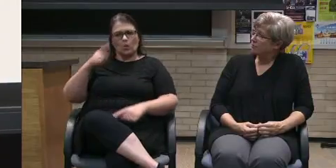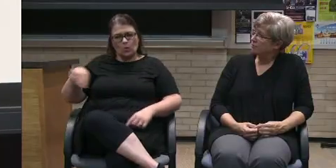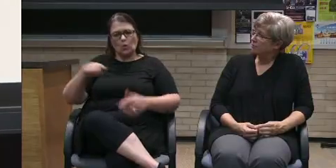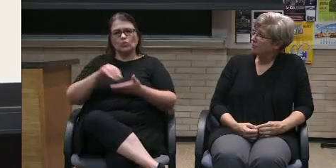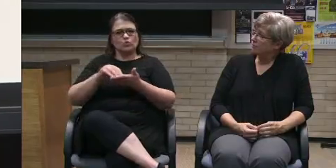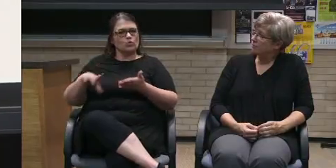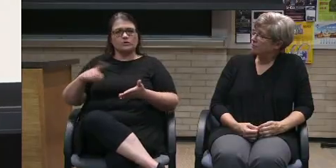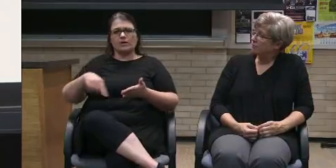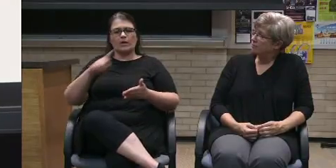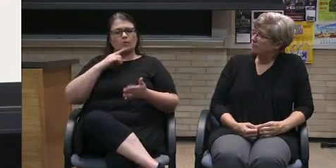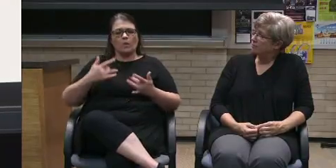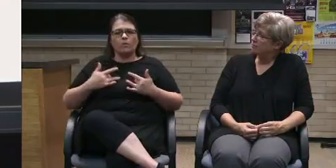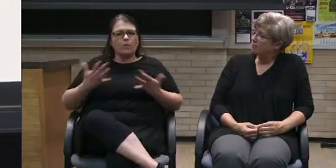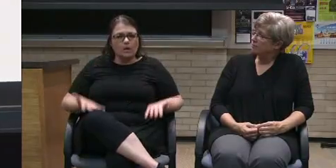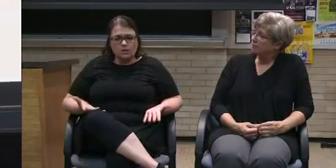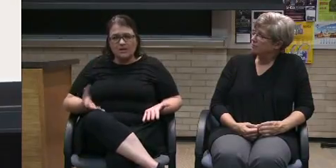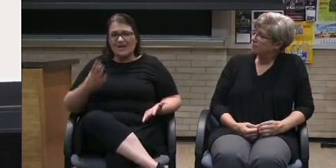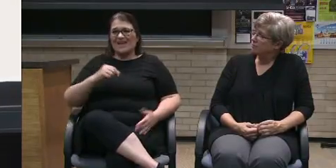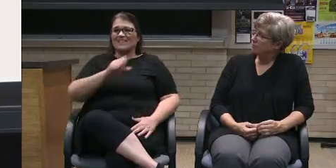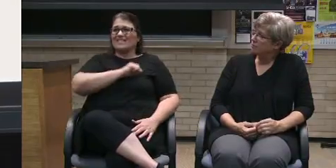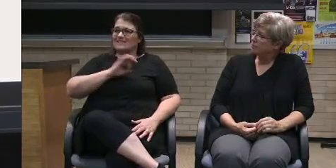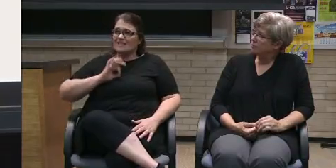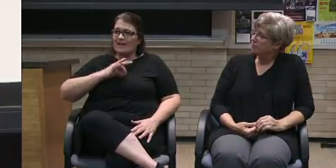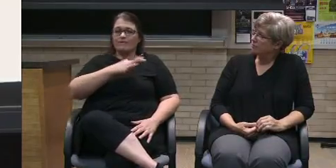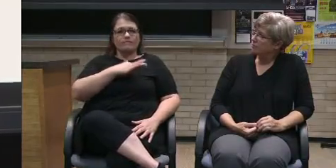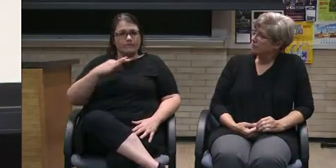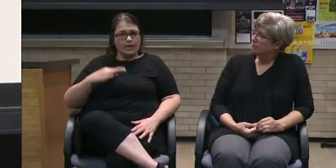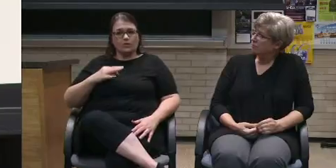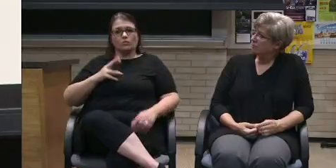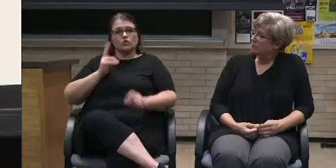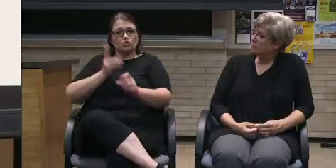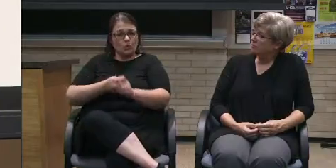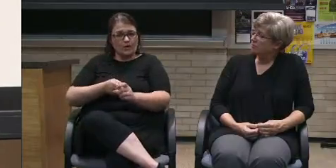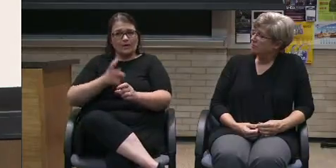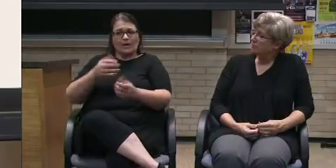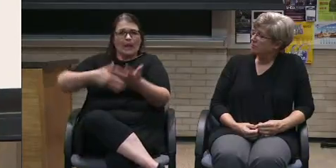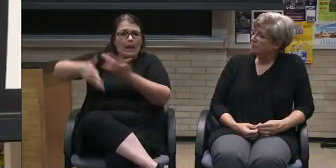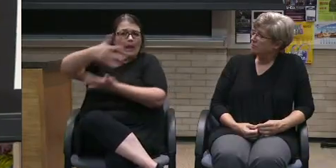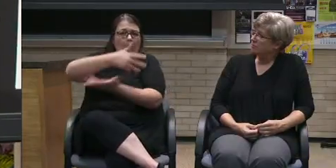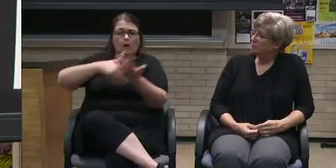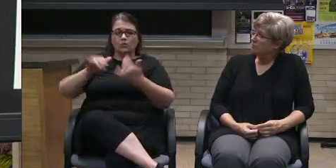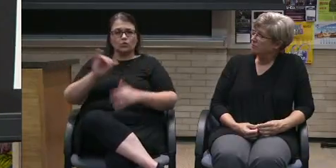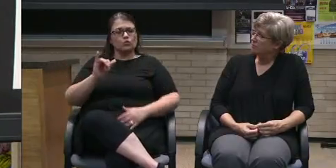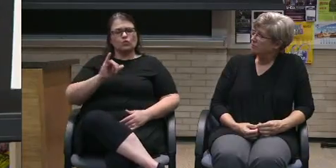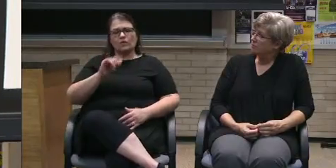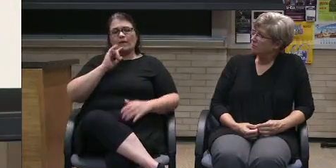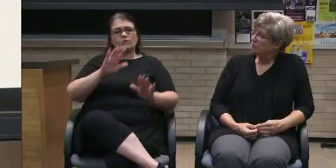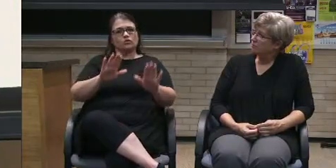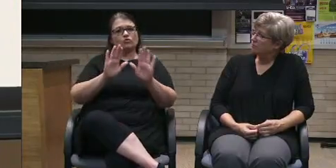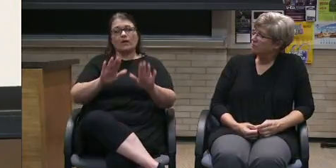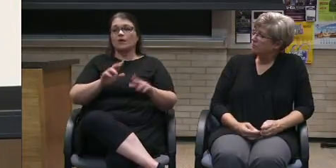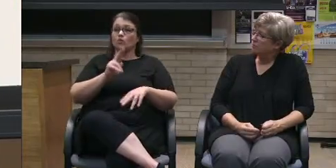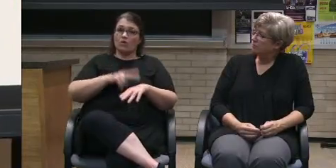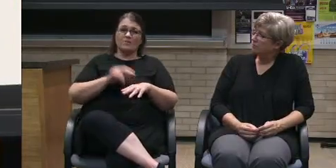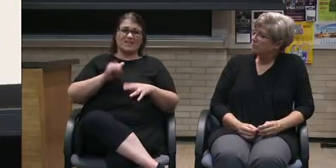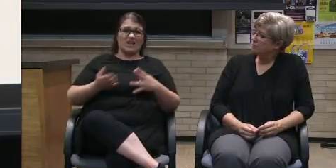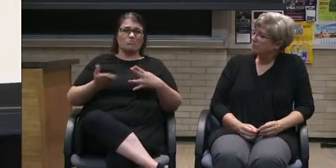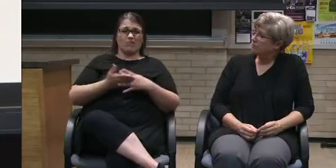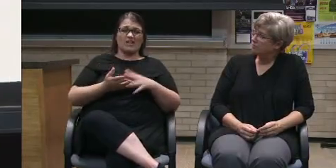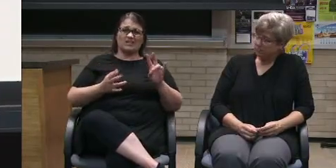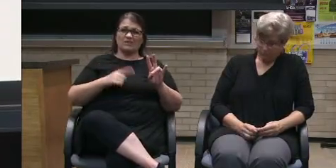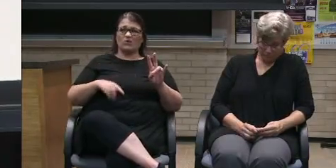and the faculty were also joining them and hanging out during this time, which was great, because normally what would happen during that break is the faculty ran back to their